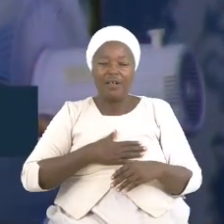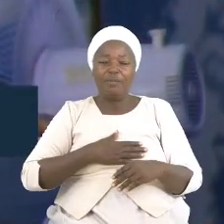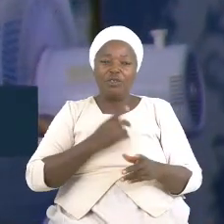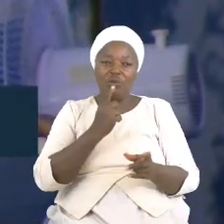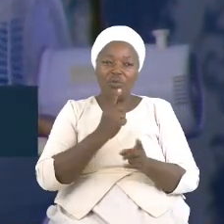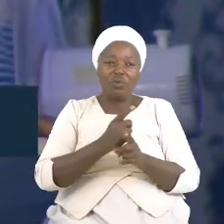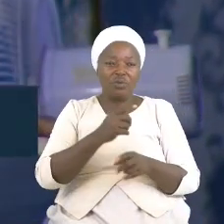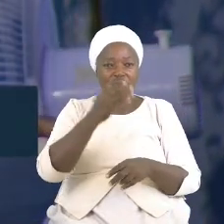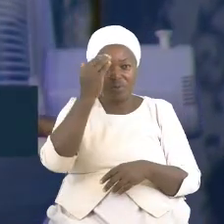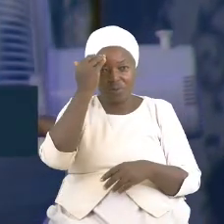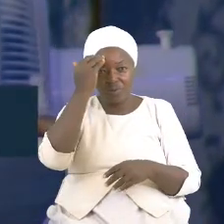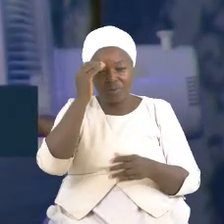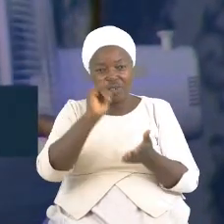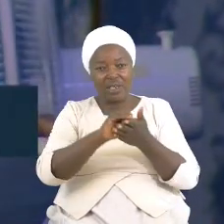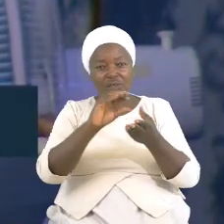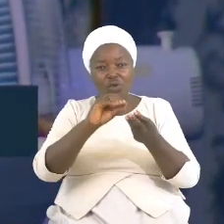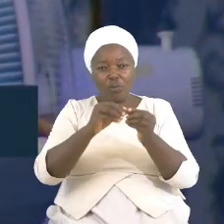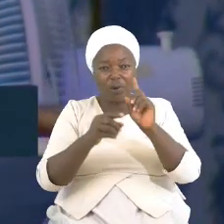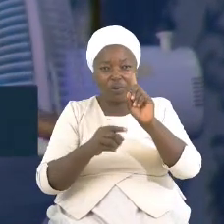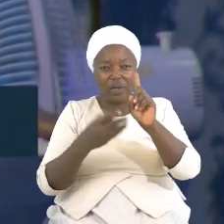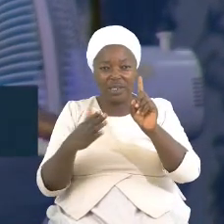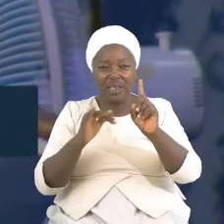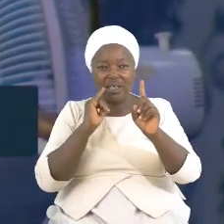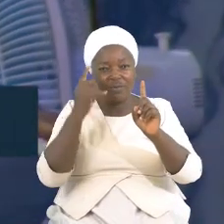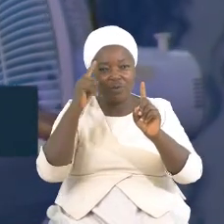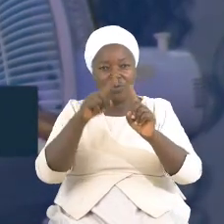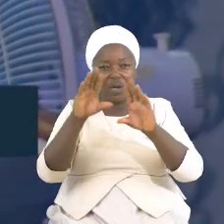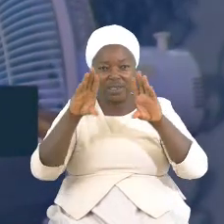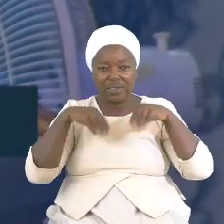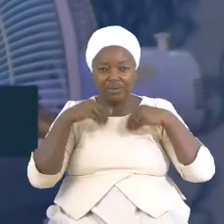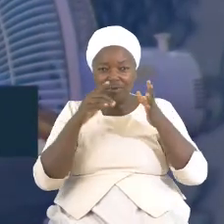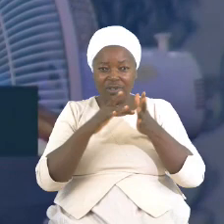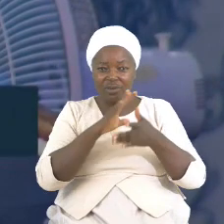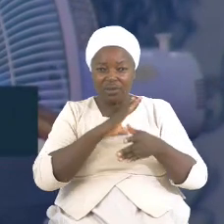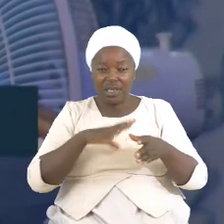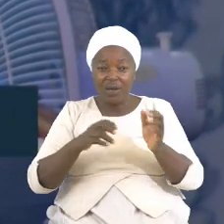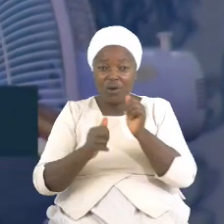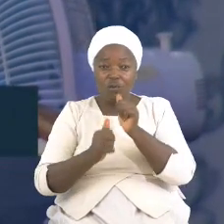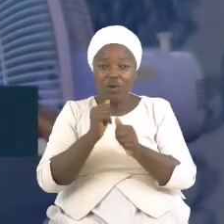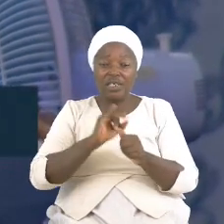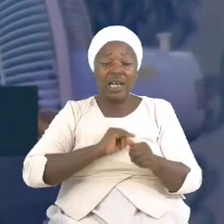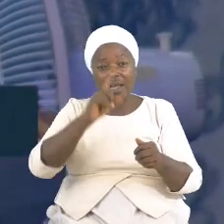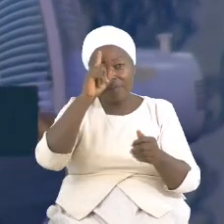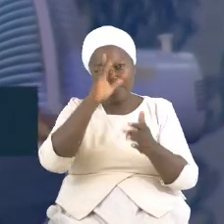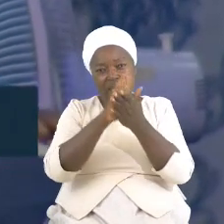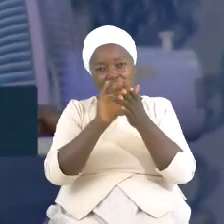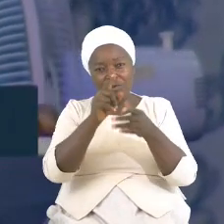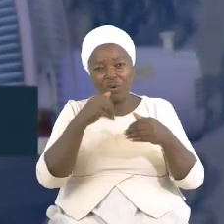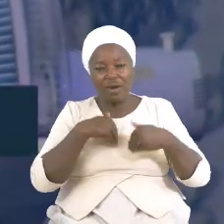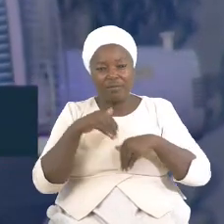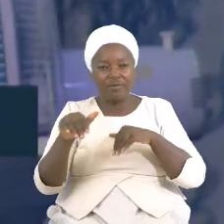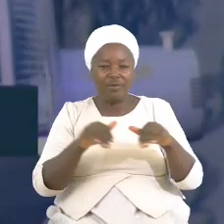Those who cannot write quickly or who cannot write at all, patiently assist them.